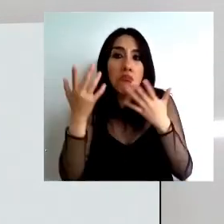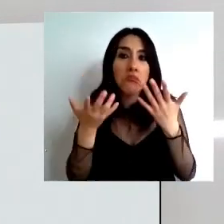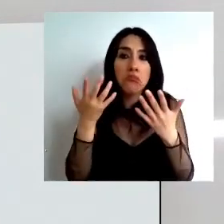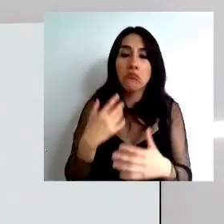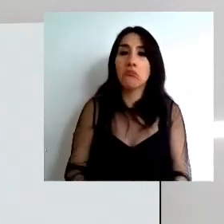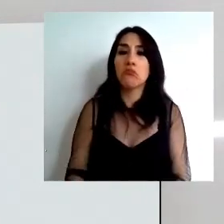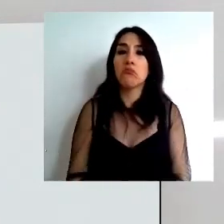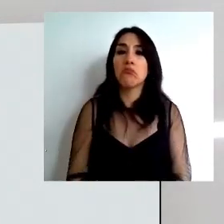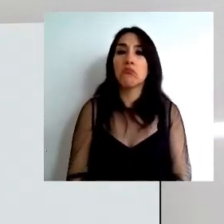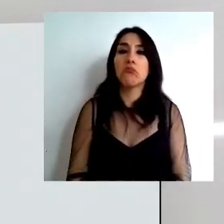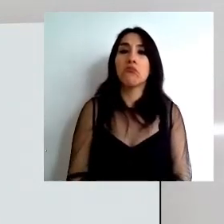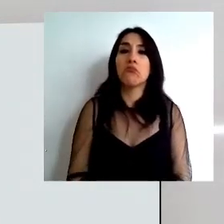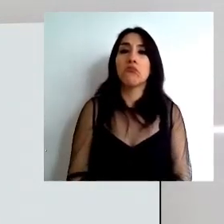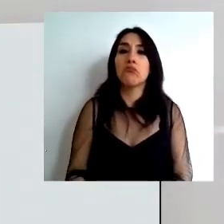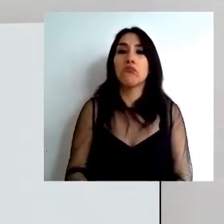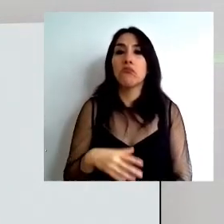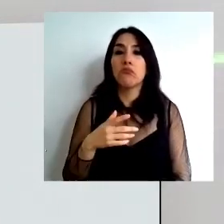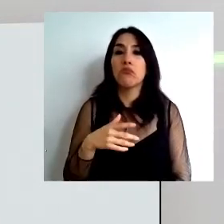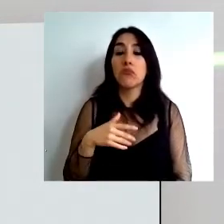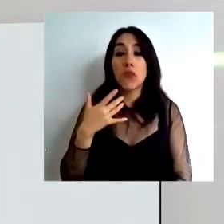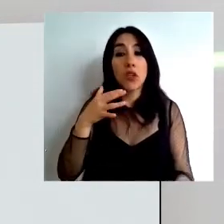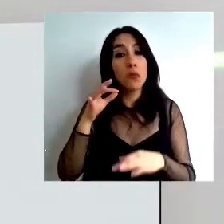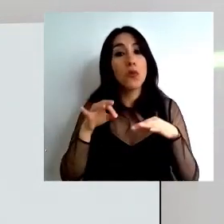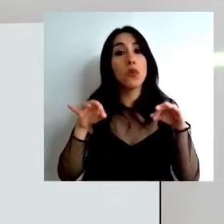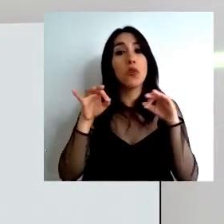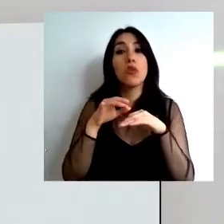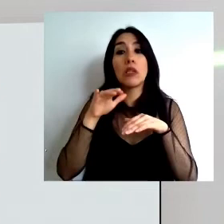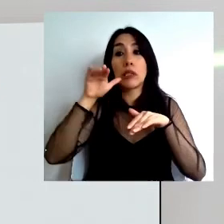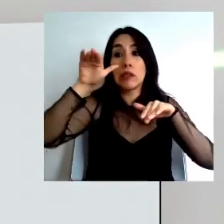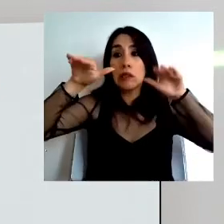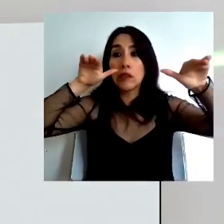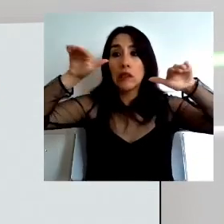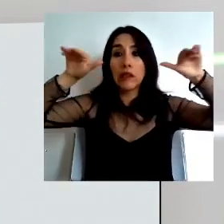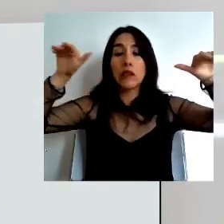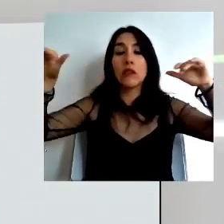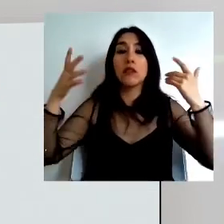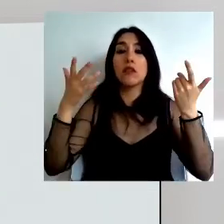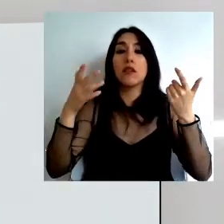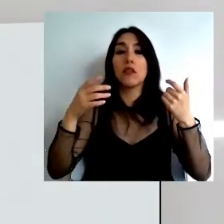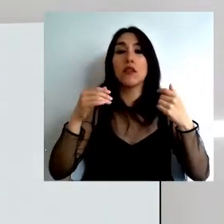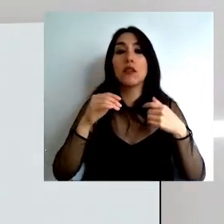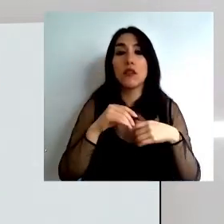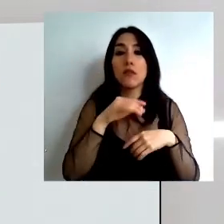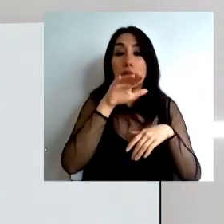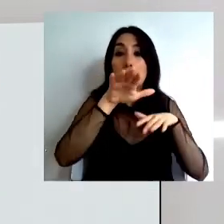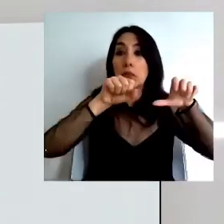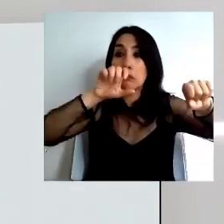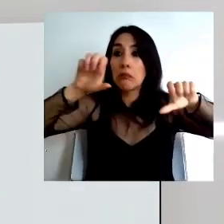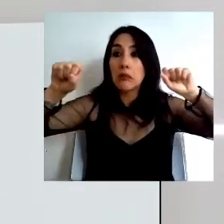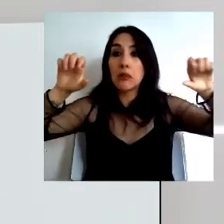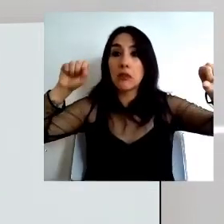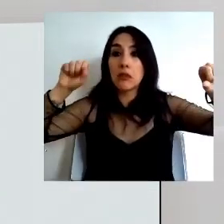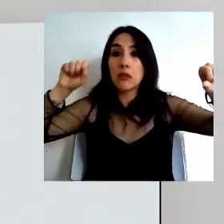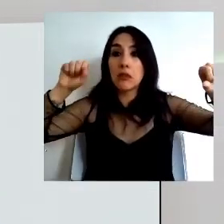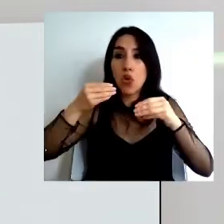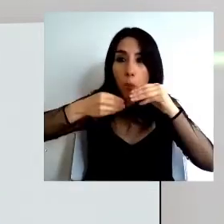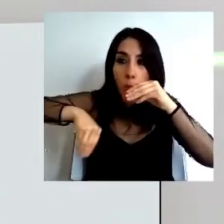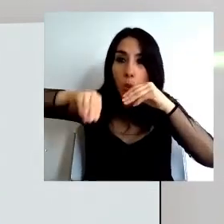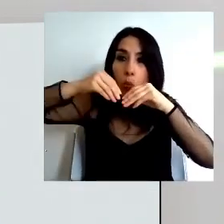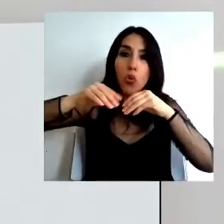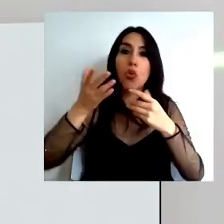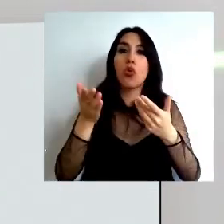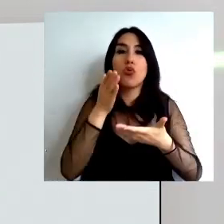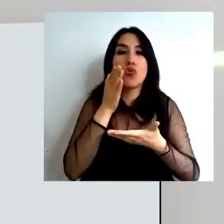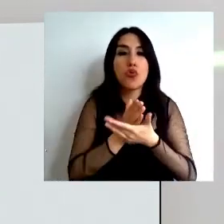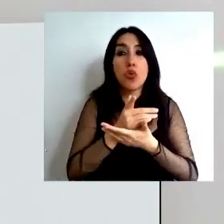kind of replication. You should really know exactly what do you want to replicate and what are the key points for